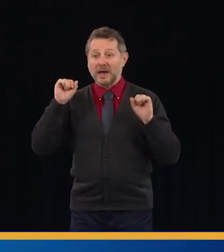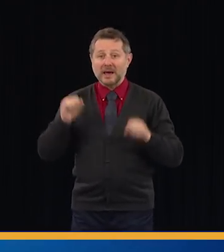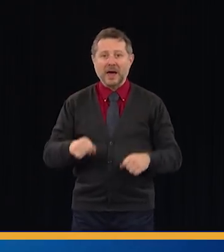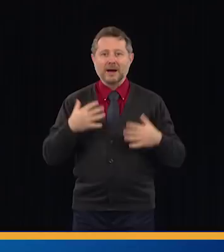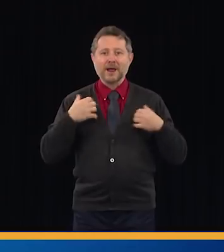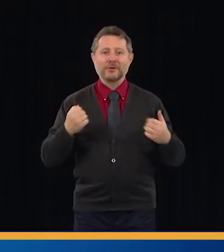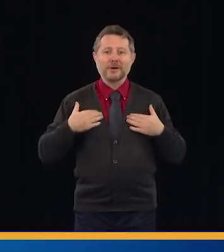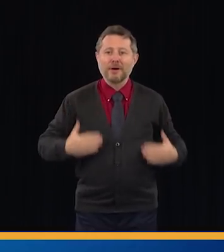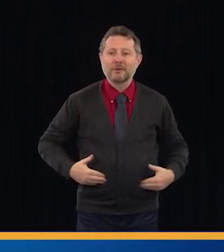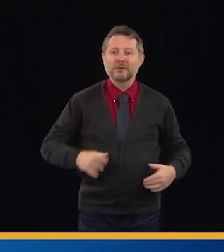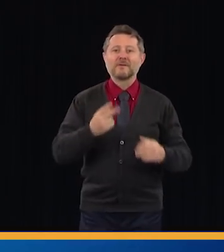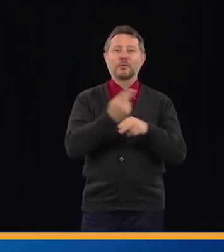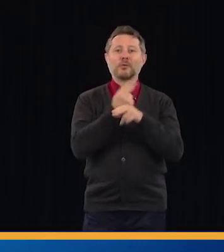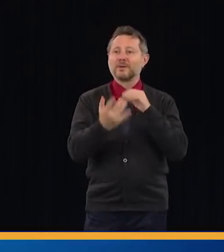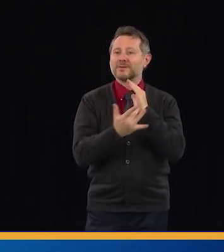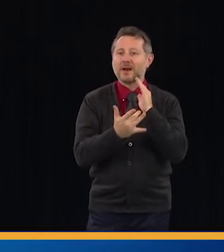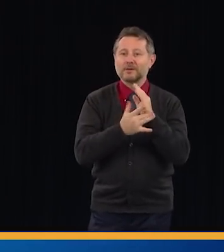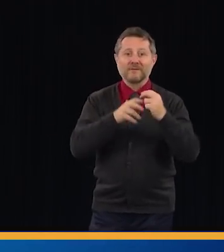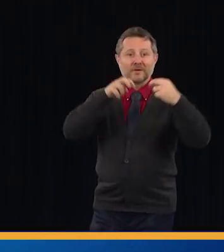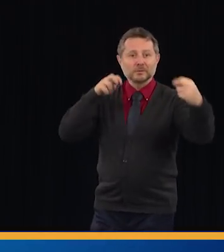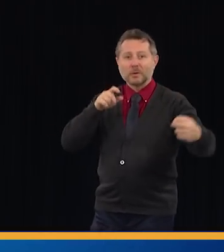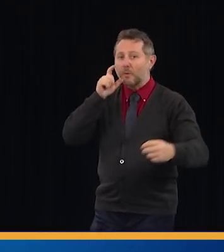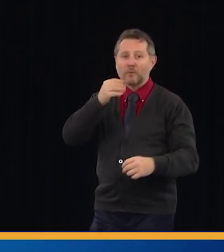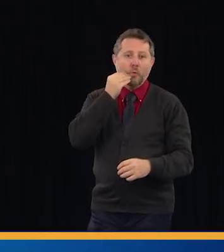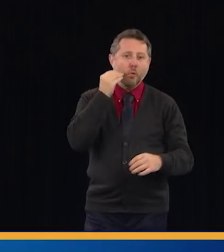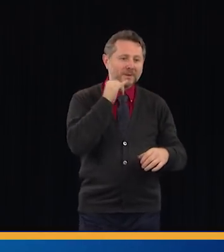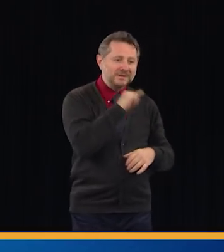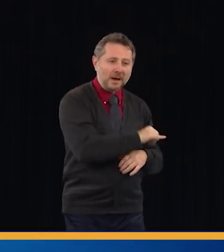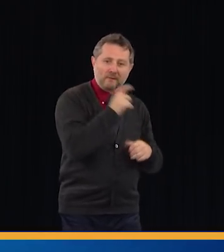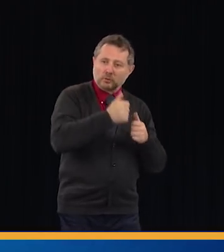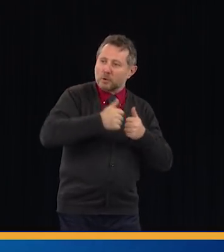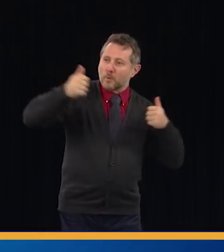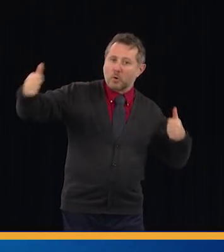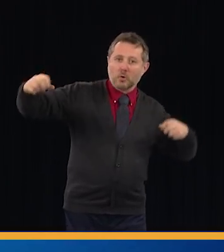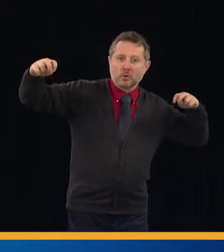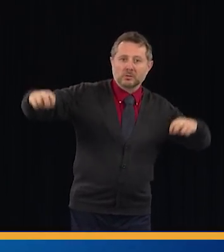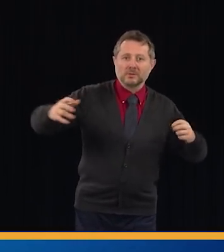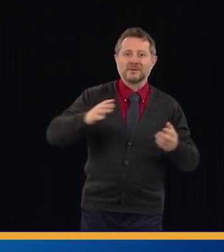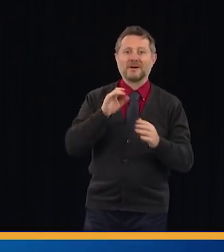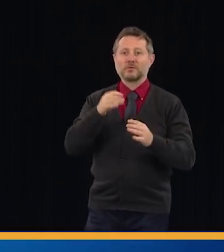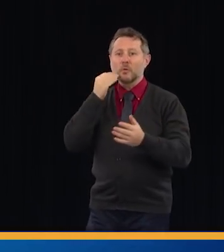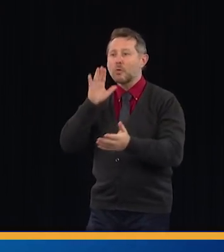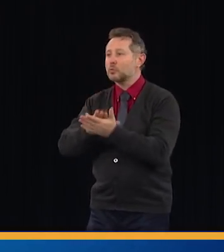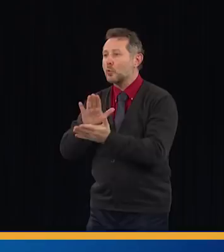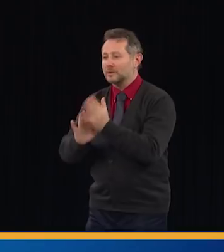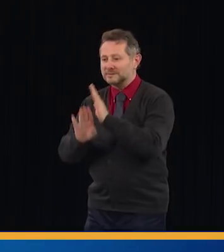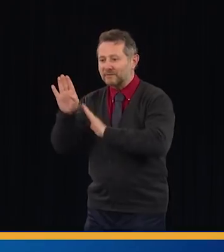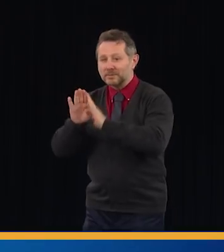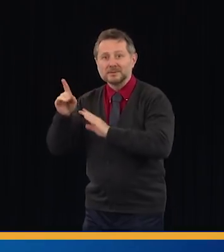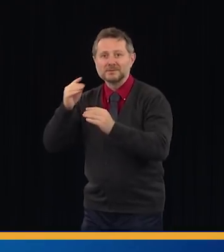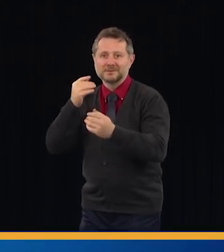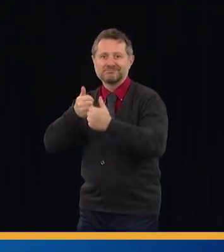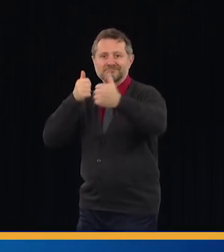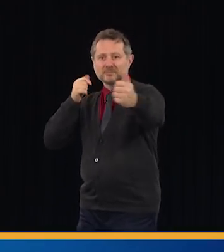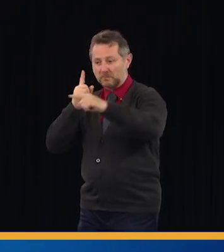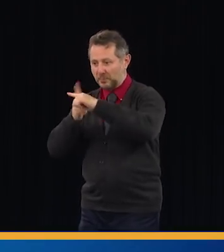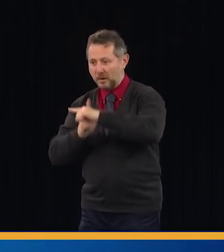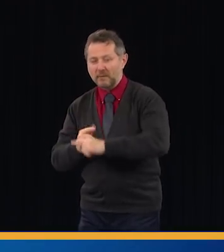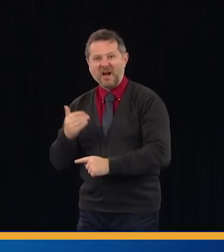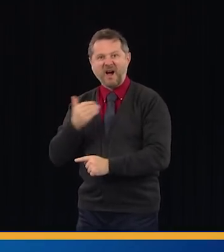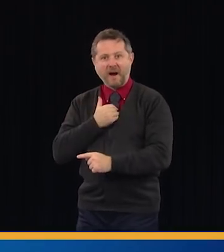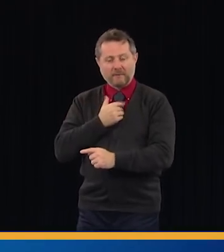for work from home, using technology for education. I think these are all positives that we can learn. Testing